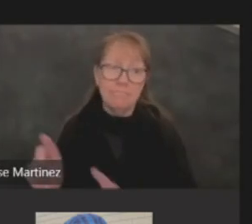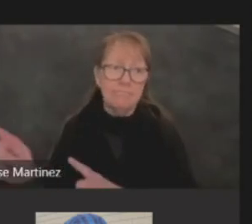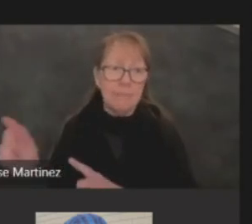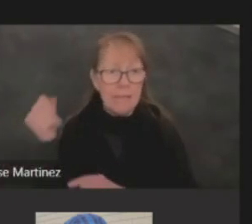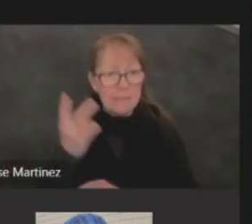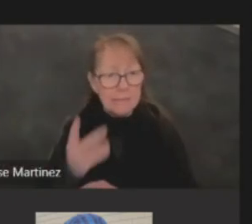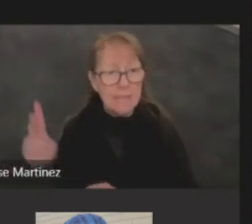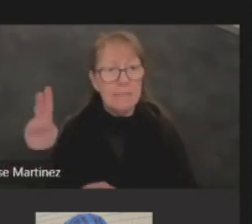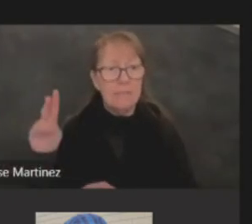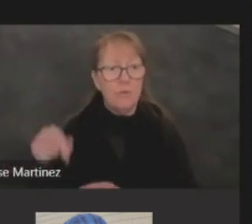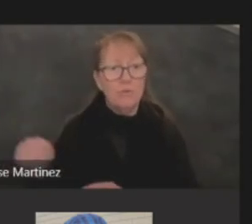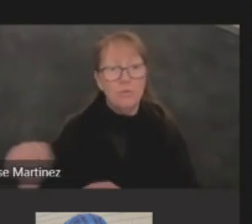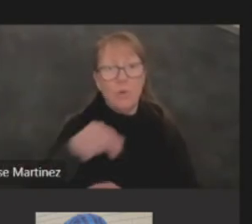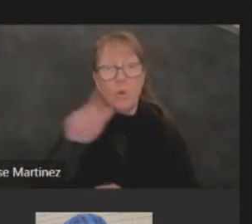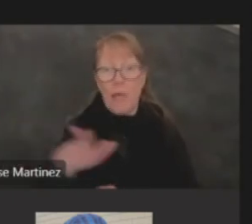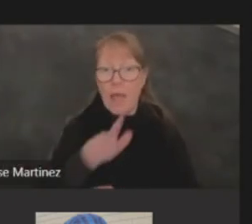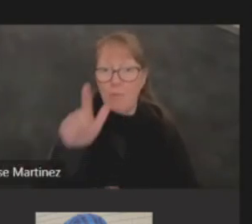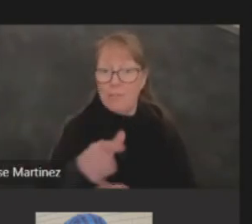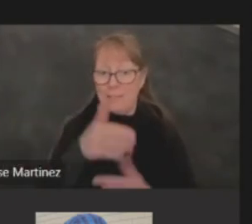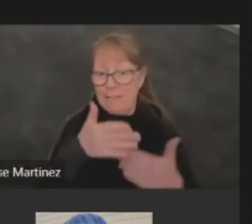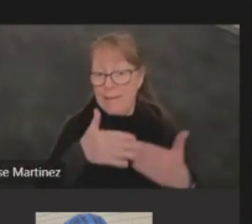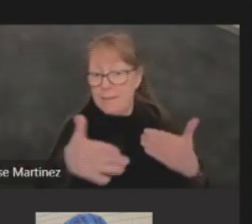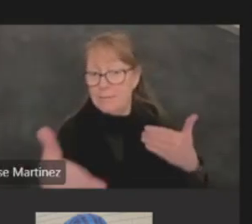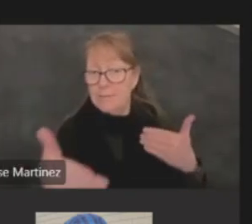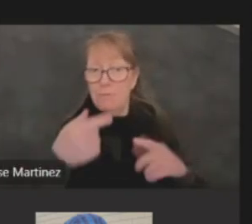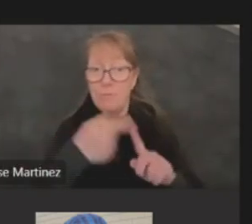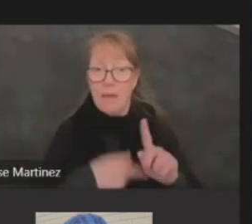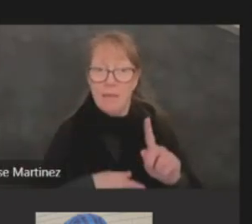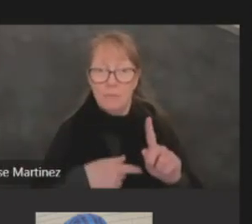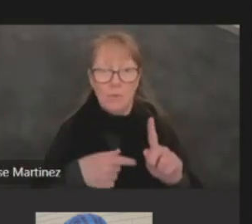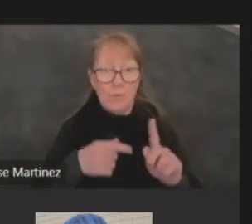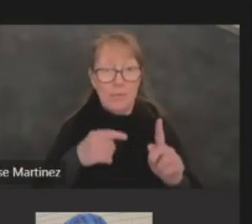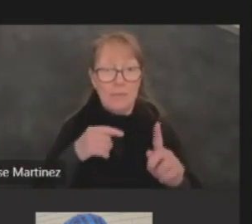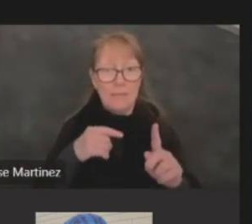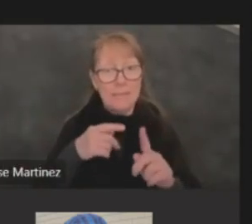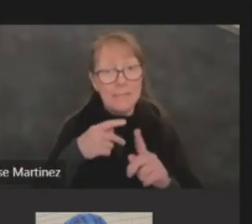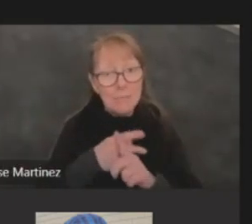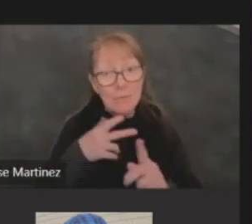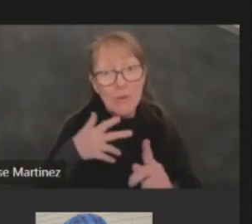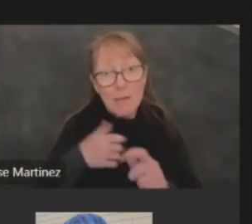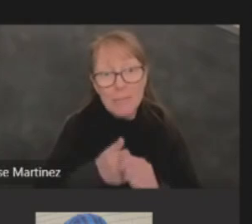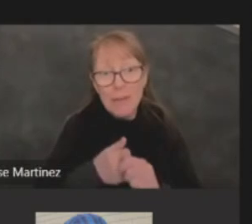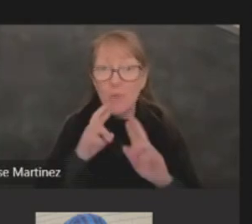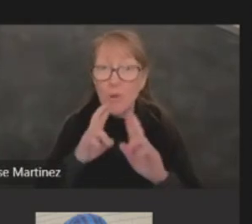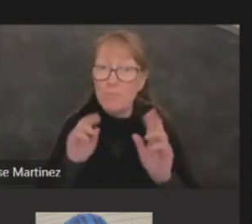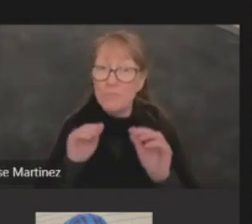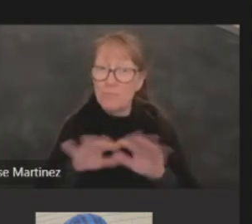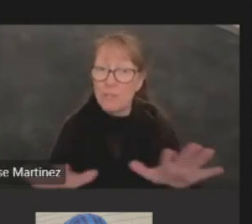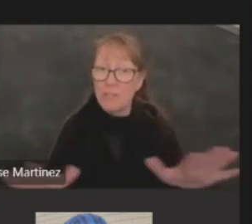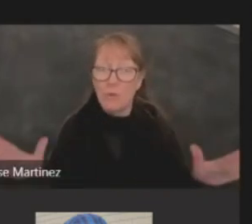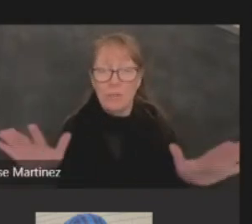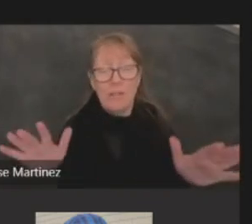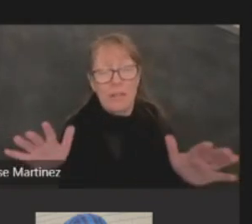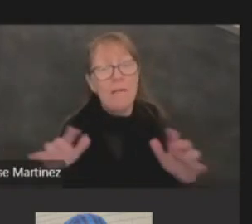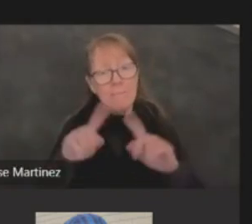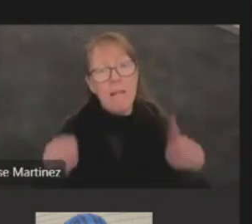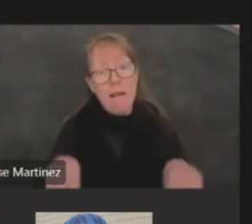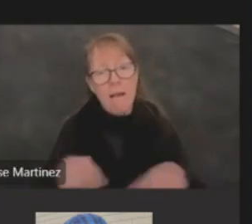few months. So we'll keep you updated on that, and we hope you can spread the word. She'll be making a flyer that will get out to you